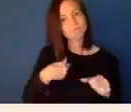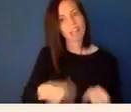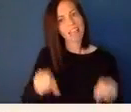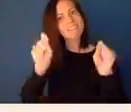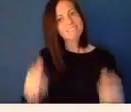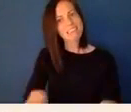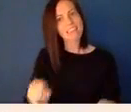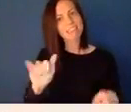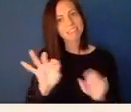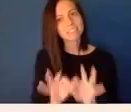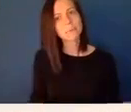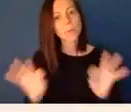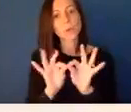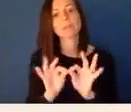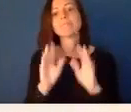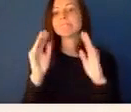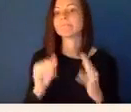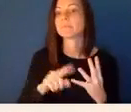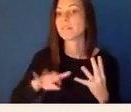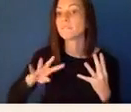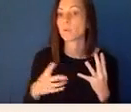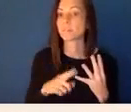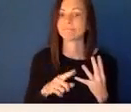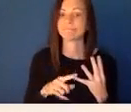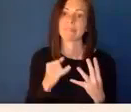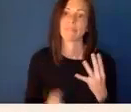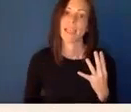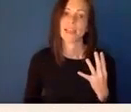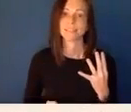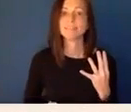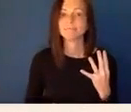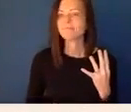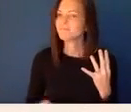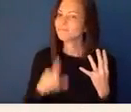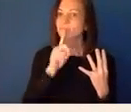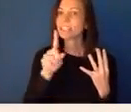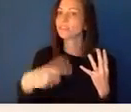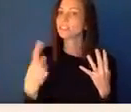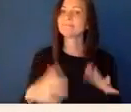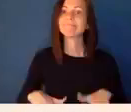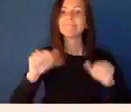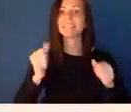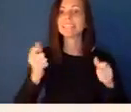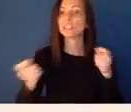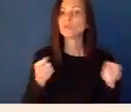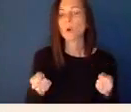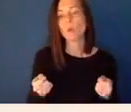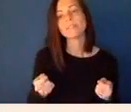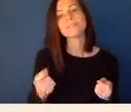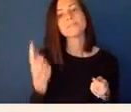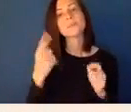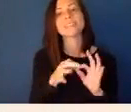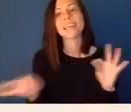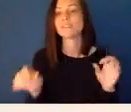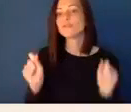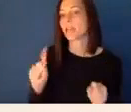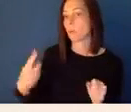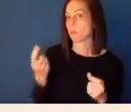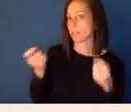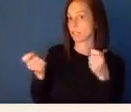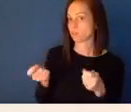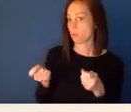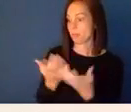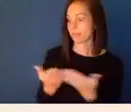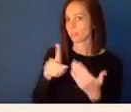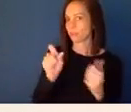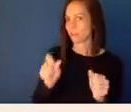important. And lastly, to becoming fearless is to just take control. There's a saying out there that you can only control what you can control.